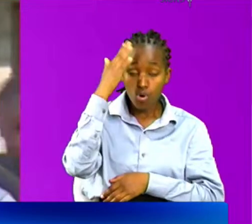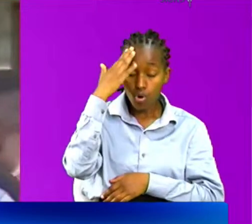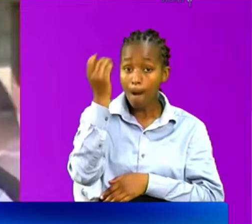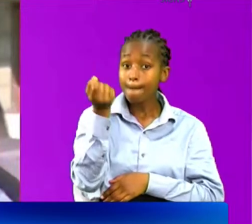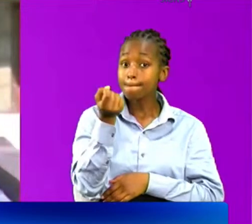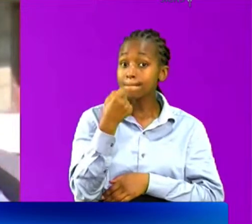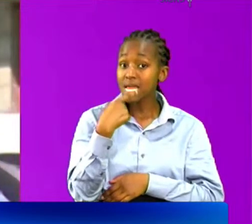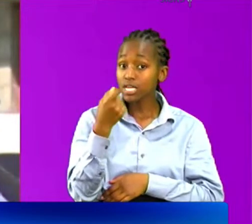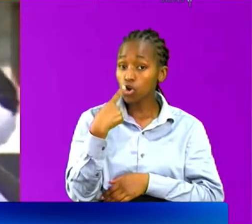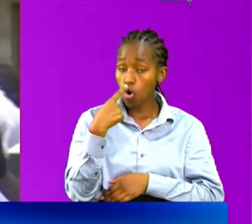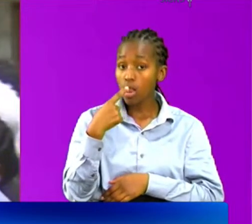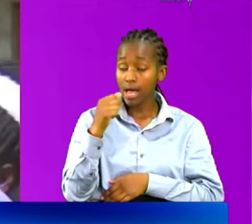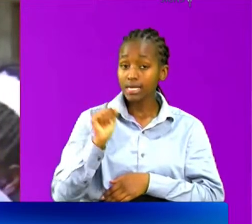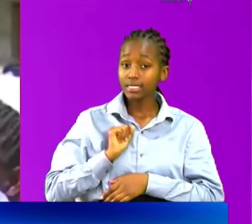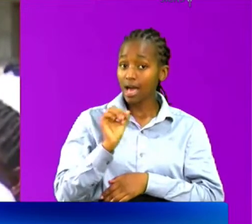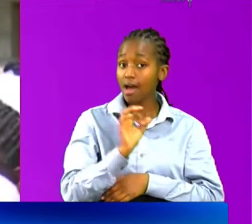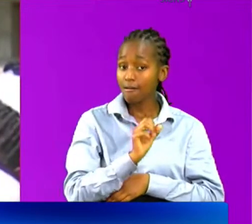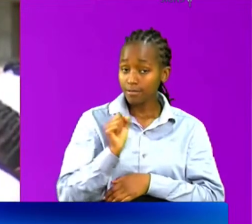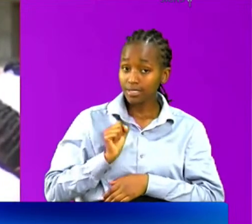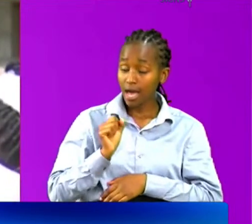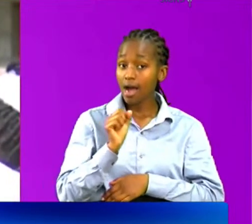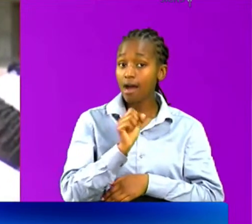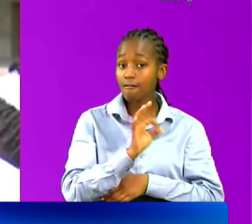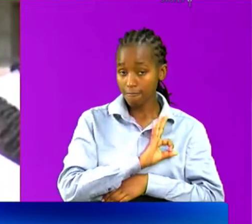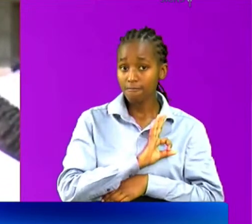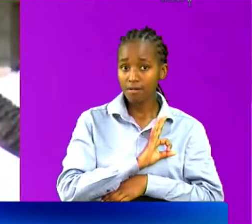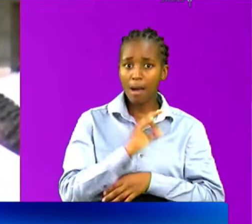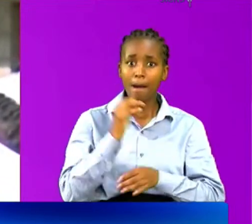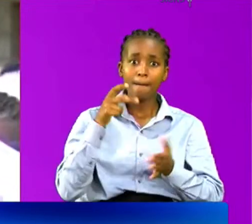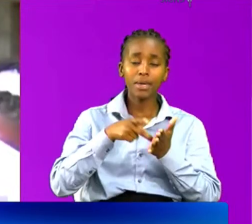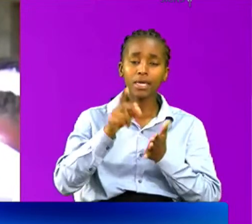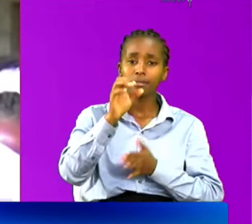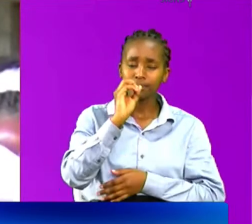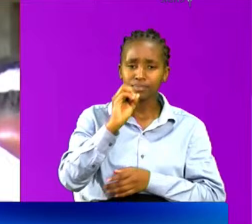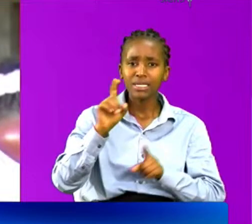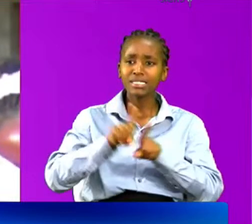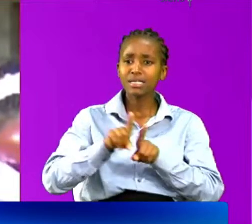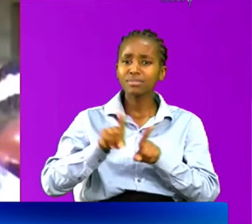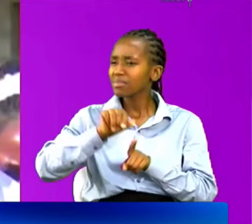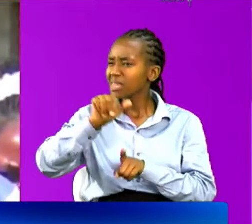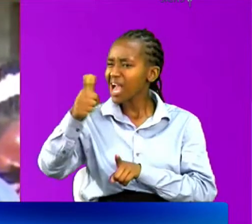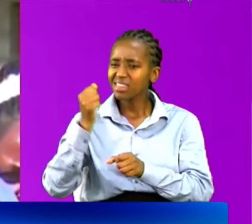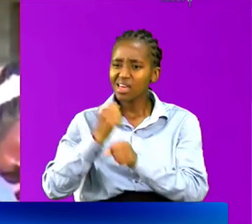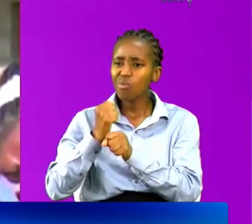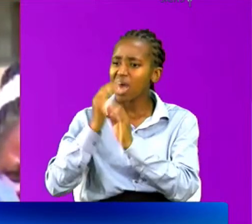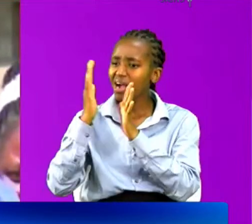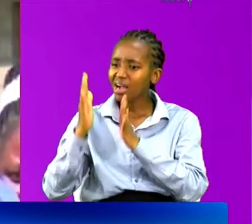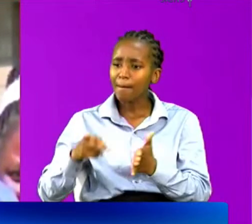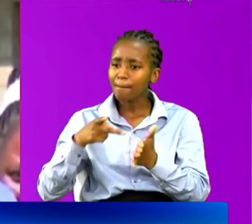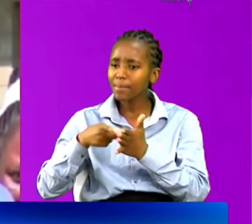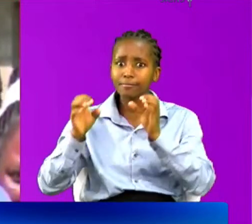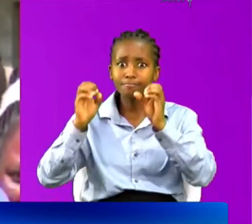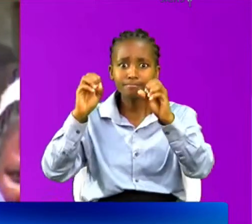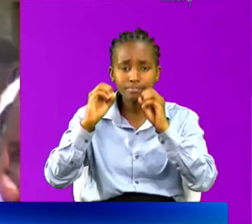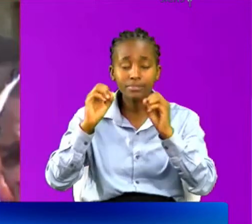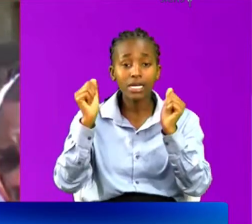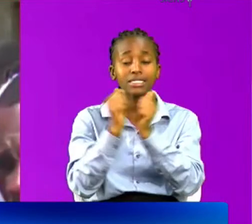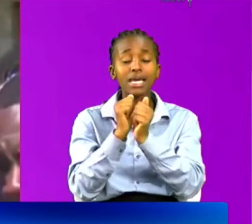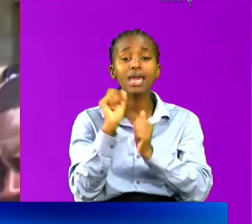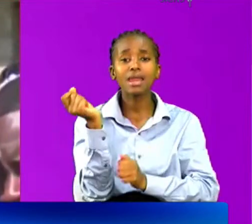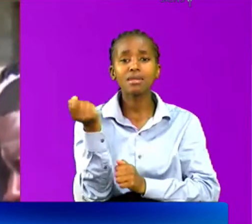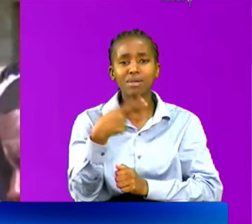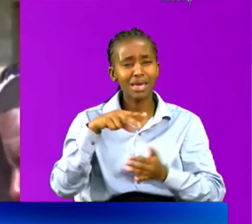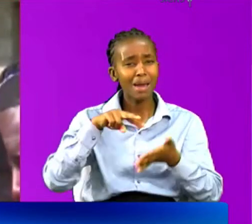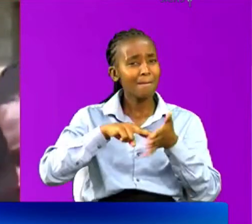casual workers, they have not been paid for almost 10 months. So that is really creating a toll on us and demeaning our